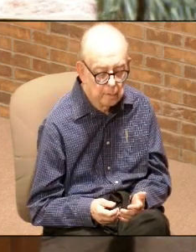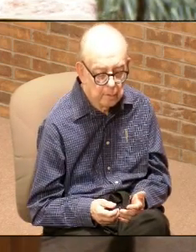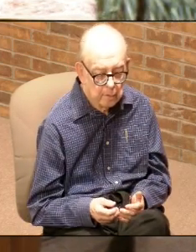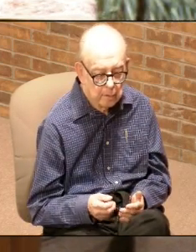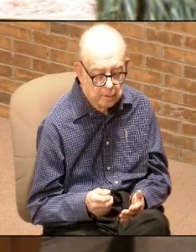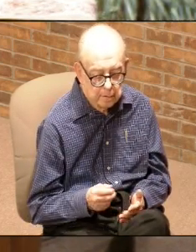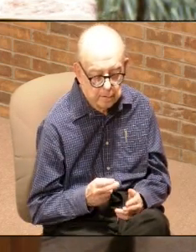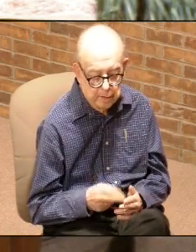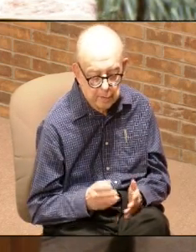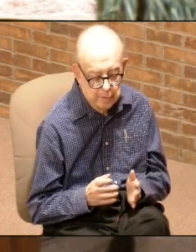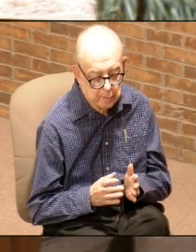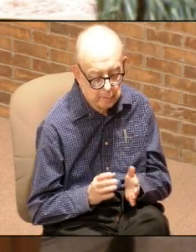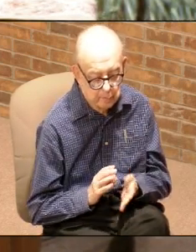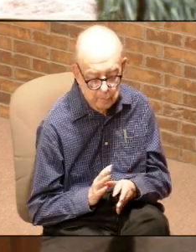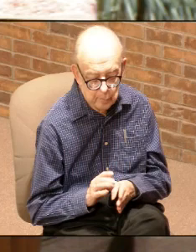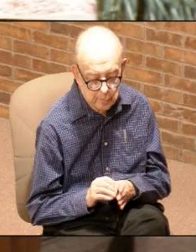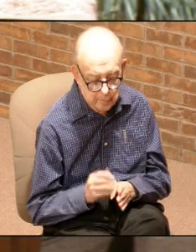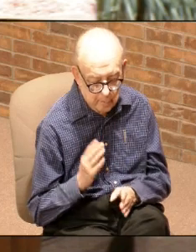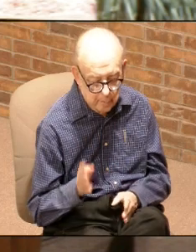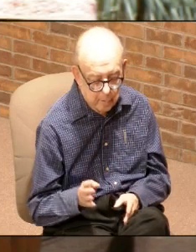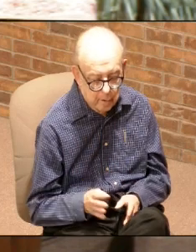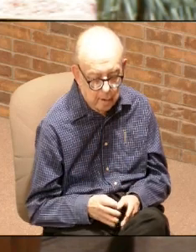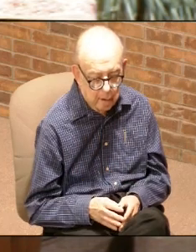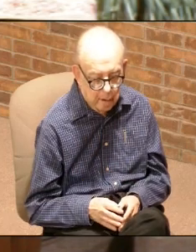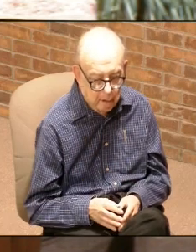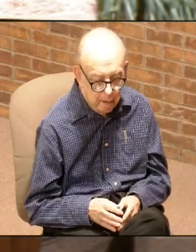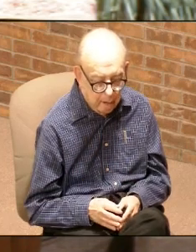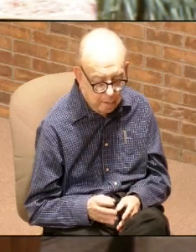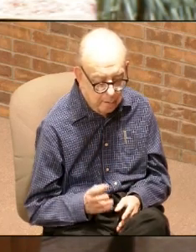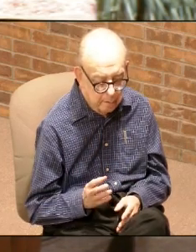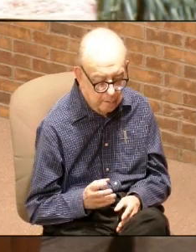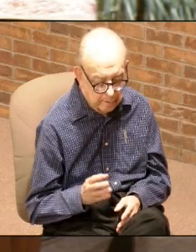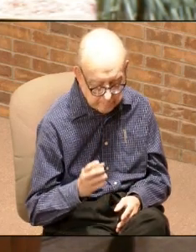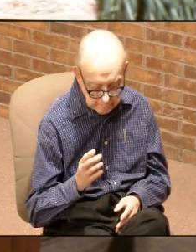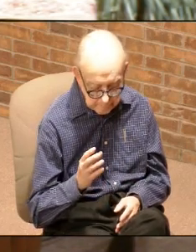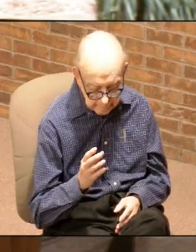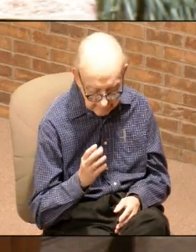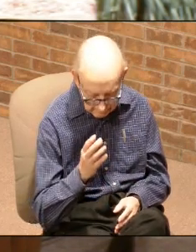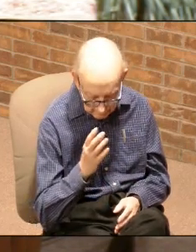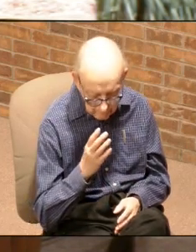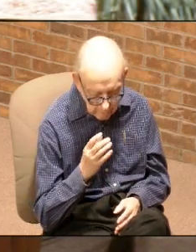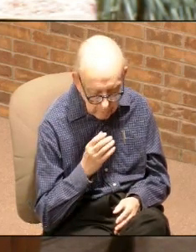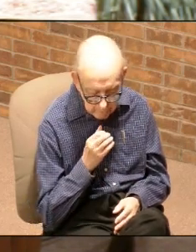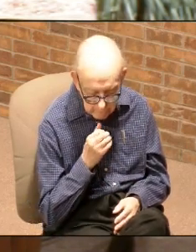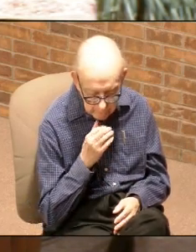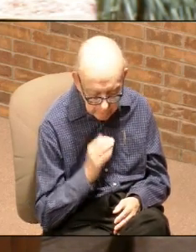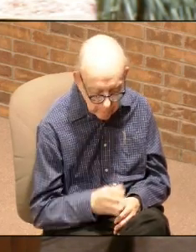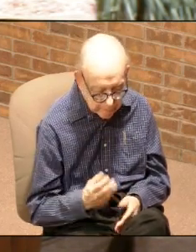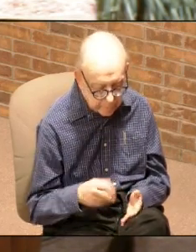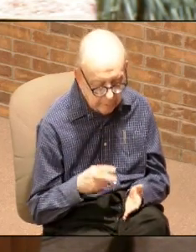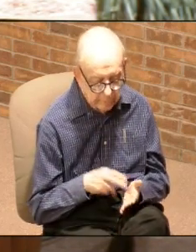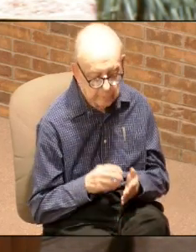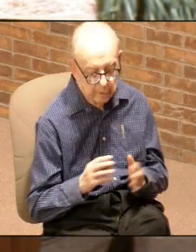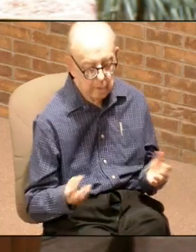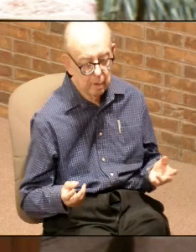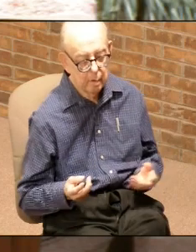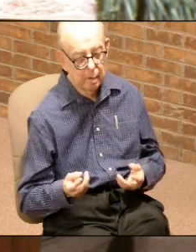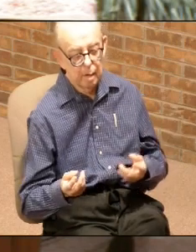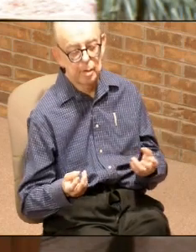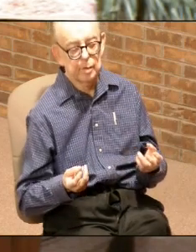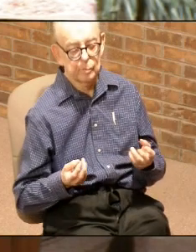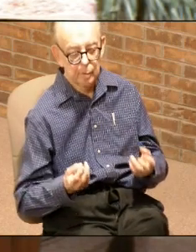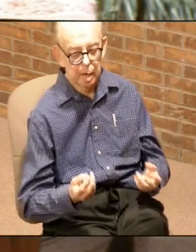what, but Raggedy Ann gets up in this big old chair. And when she's in